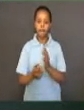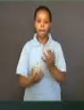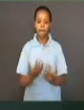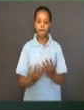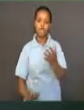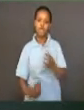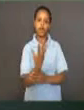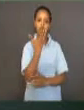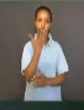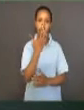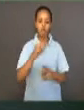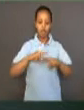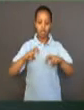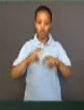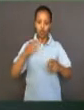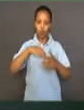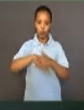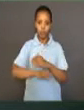eruptions in the experiment.